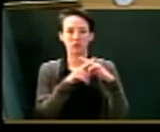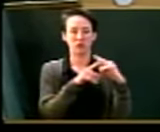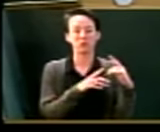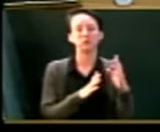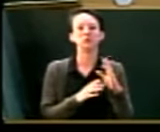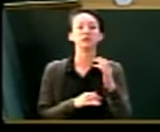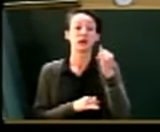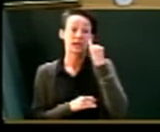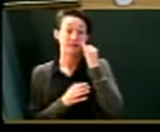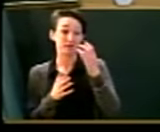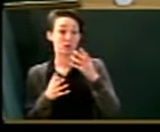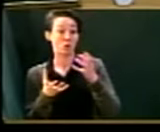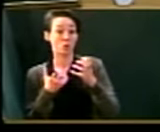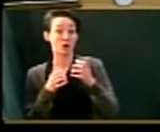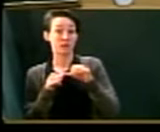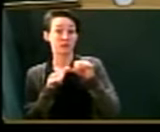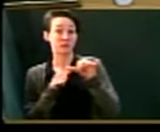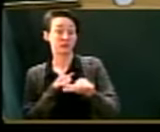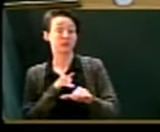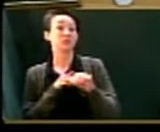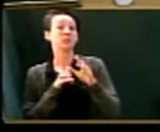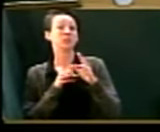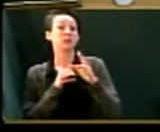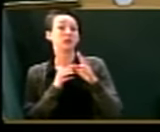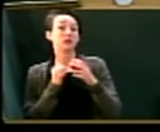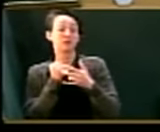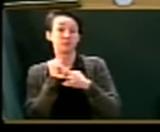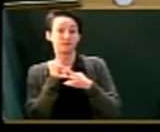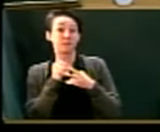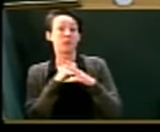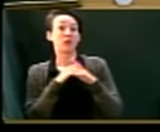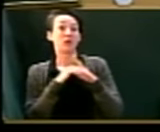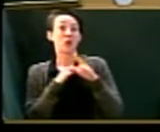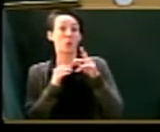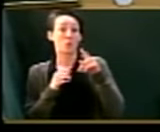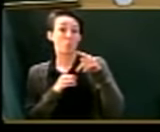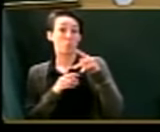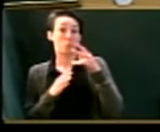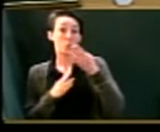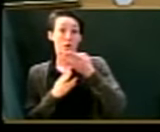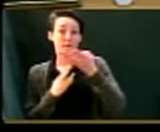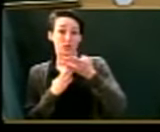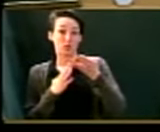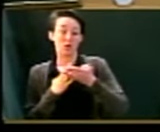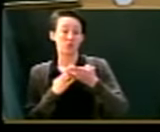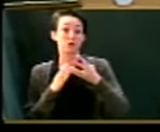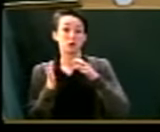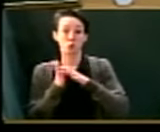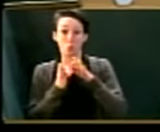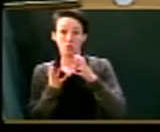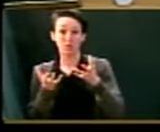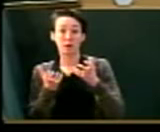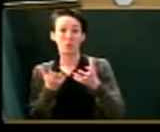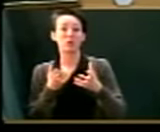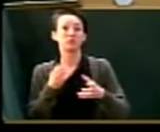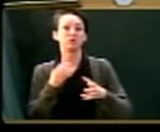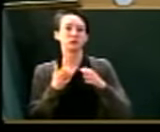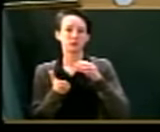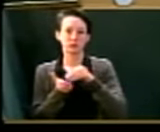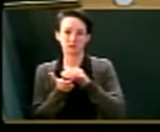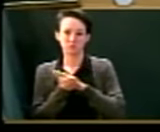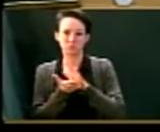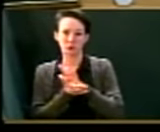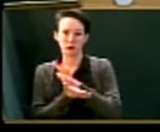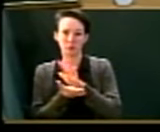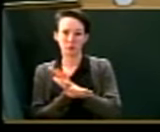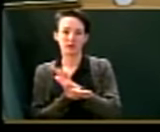if you wish to keep your portfolio scores but would like documentation added to your record stating that the ones you received